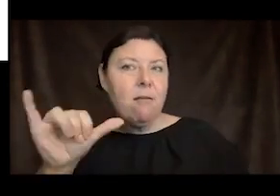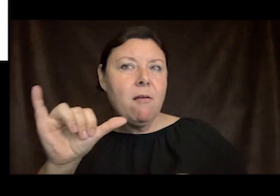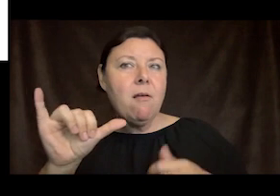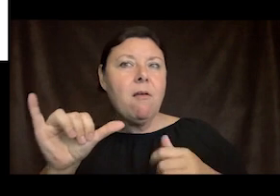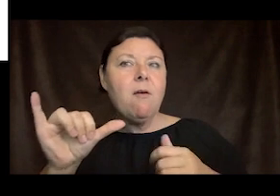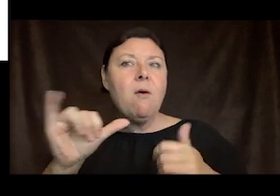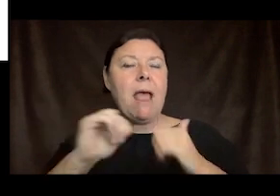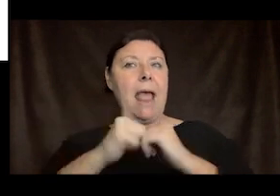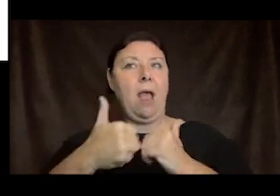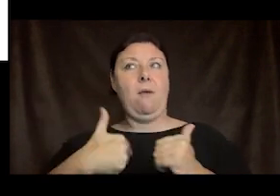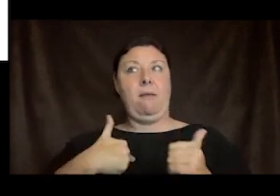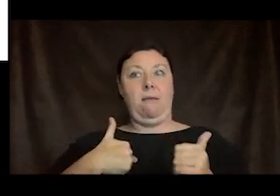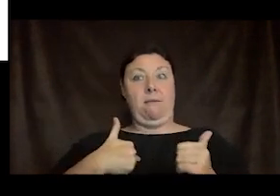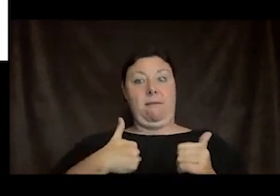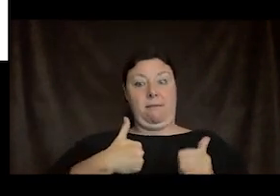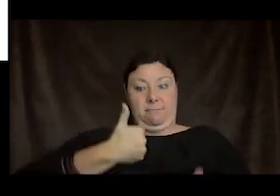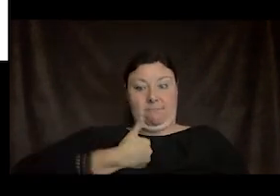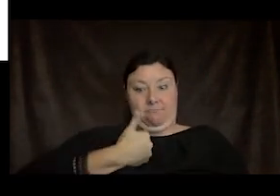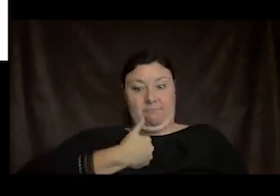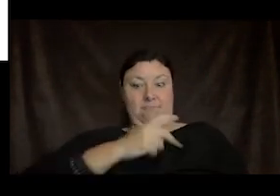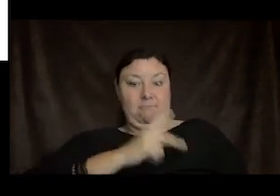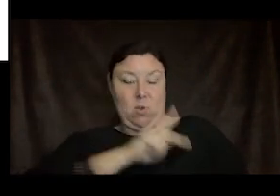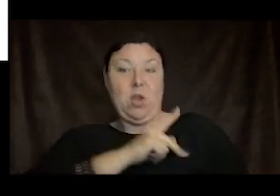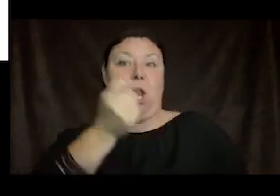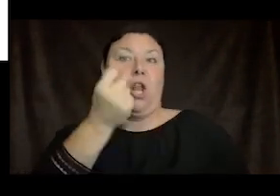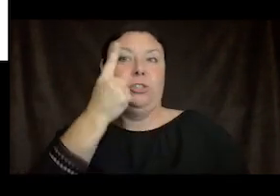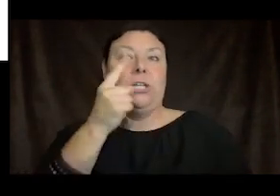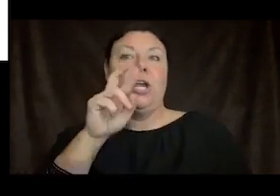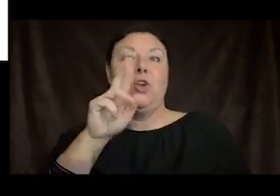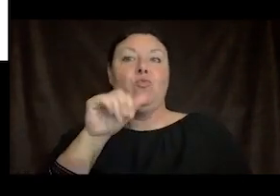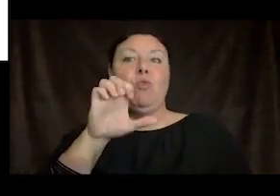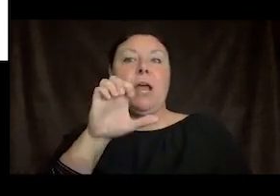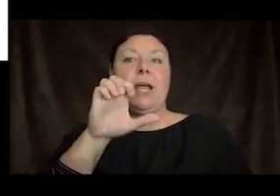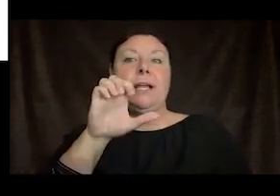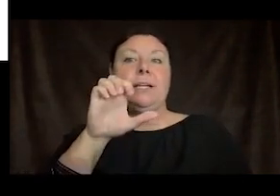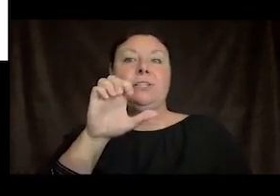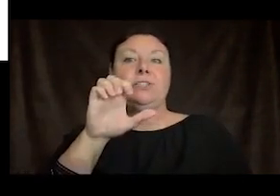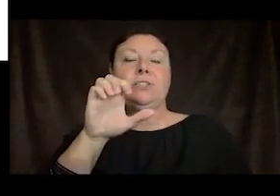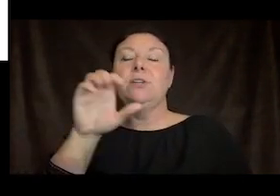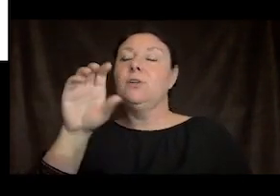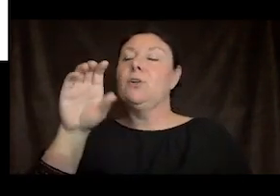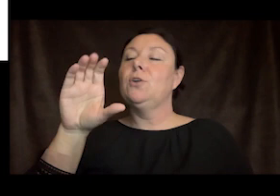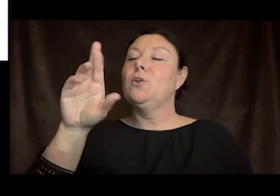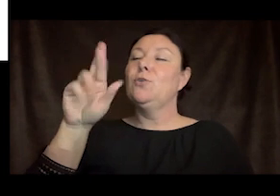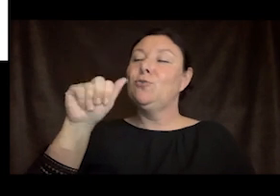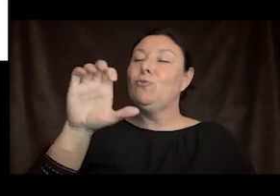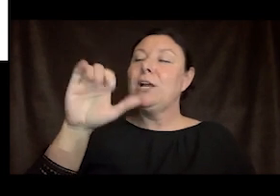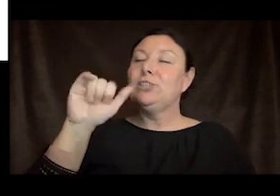how you are marked racially, how you have developed a literacy around what it